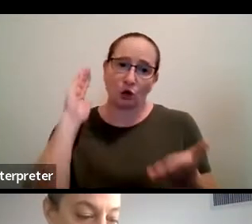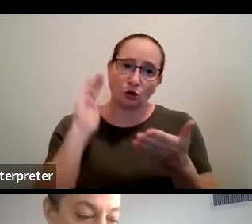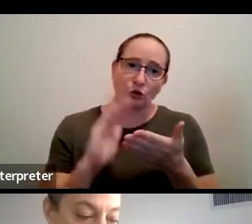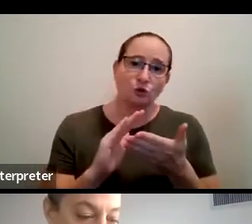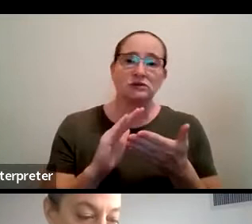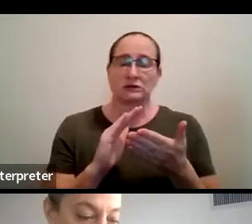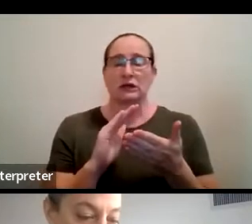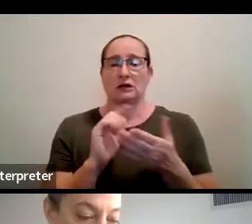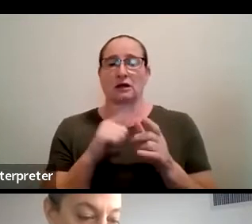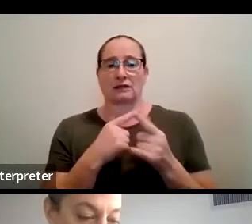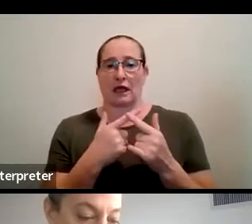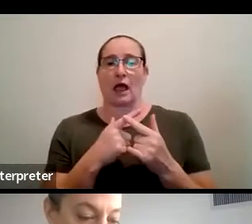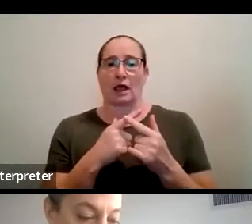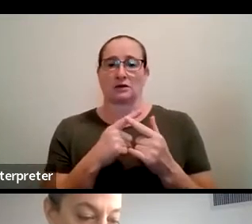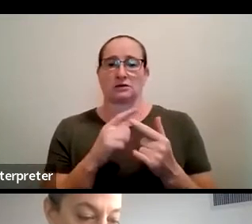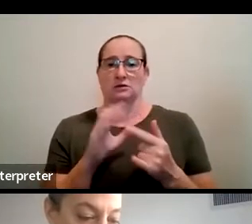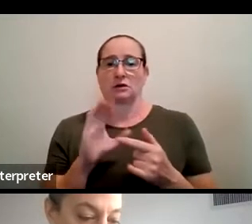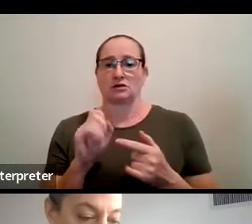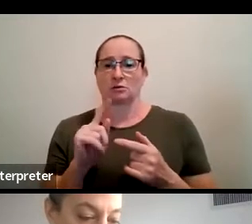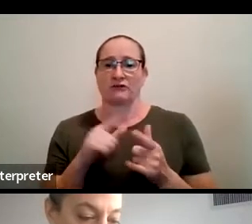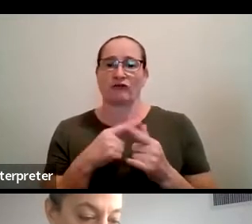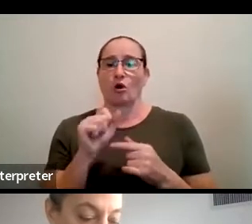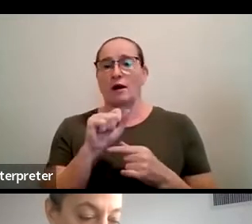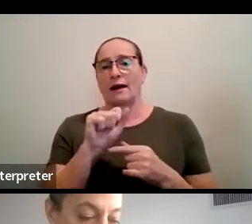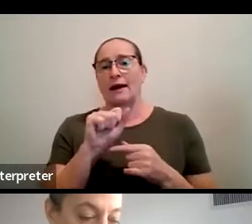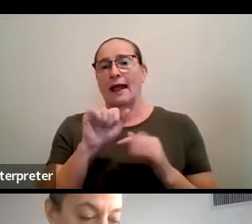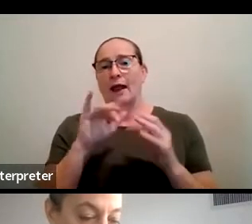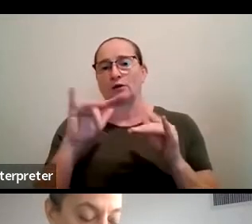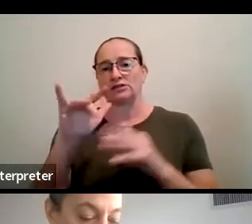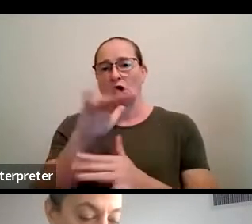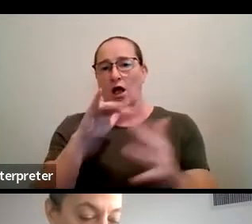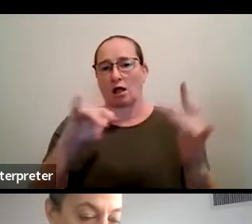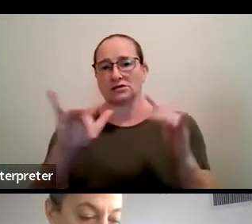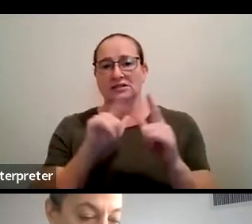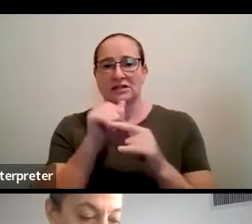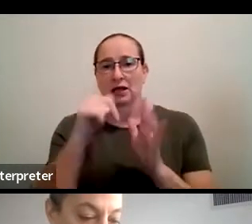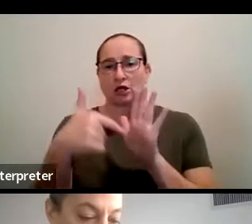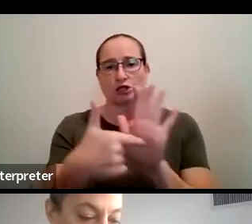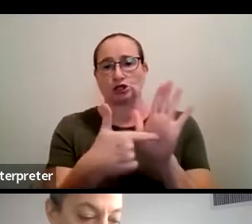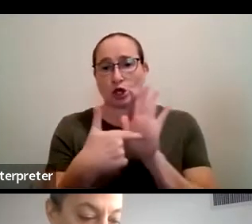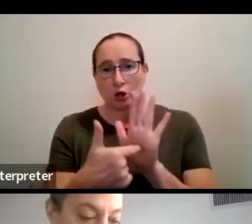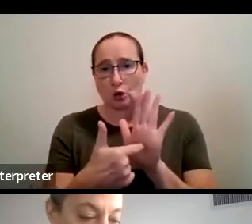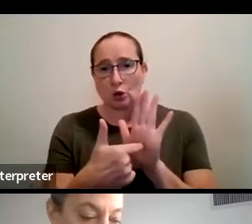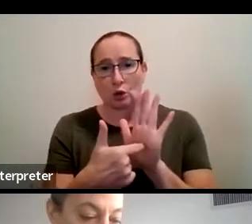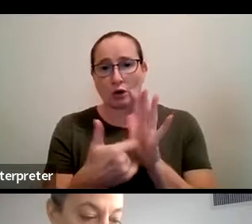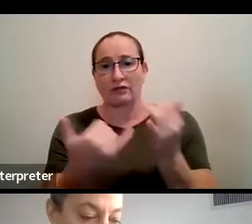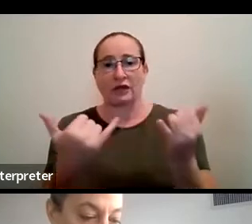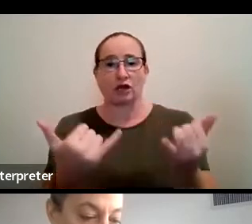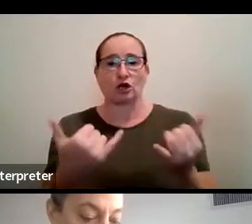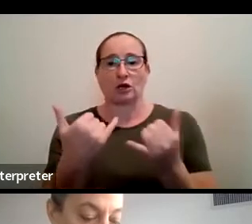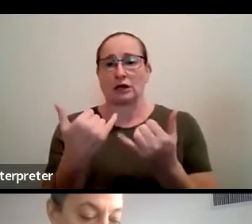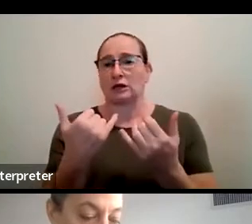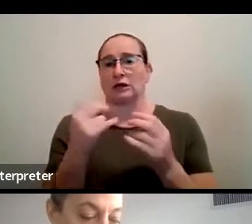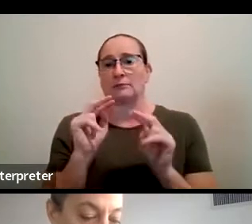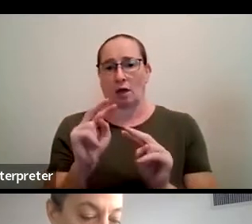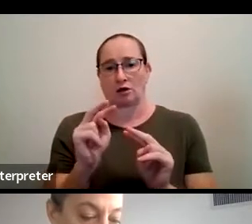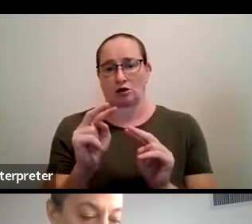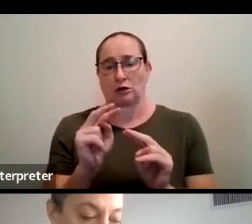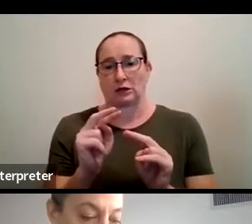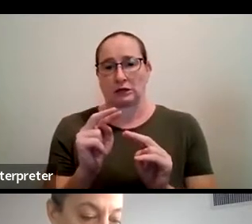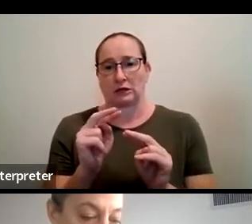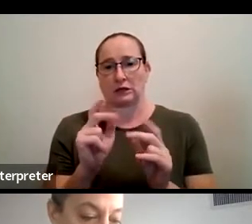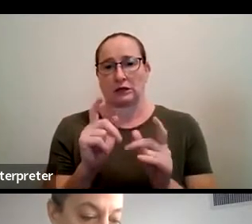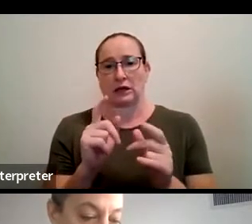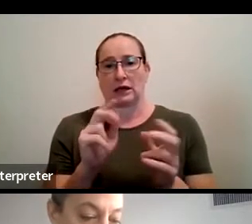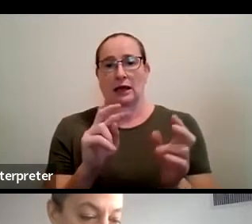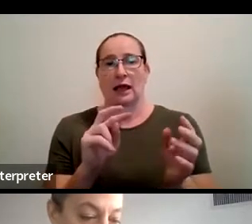respiratory aerosols, then it's not going to show on the carbon dioxide monitoring. And in terms